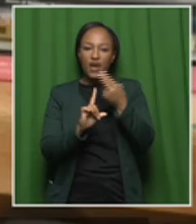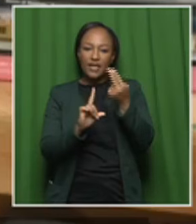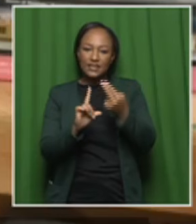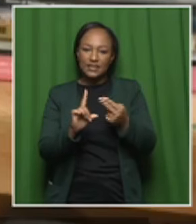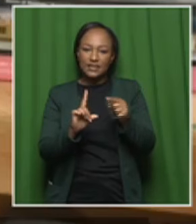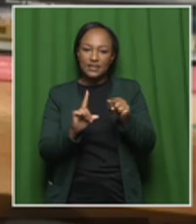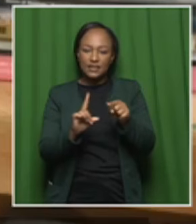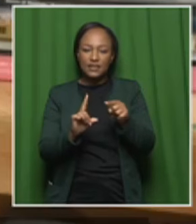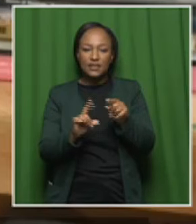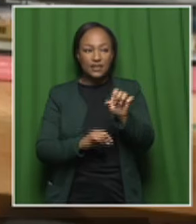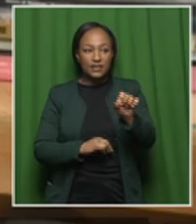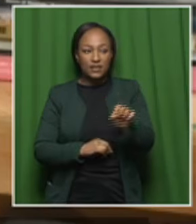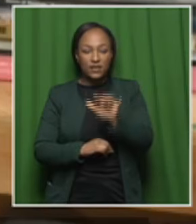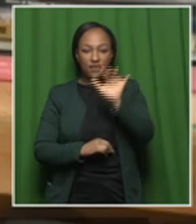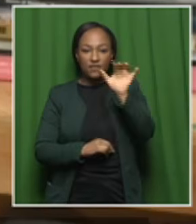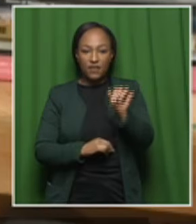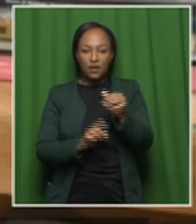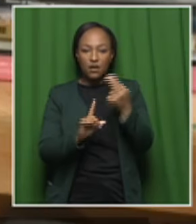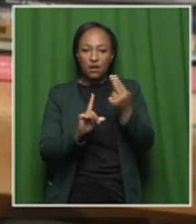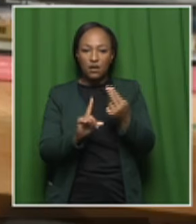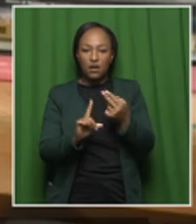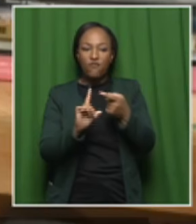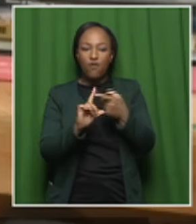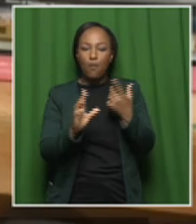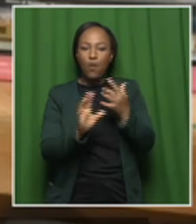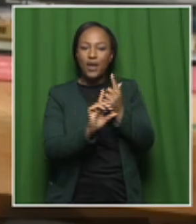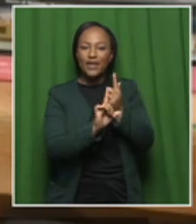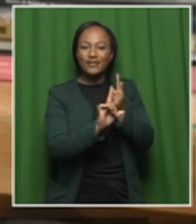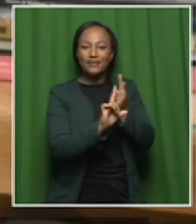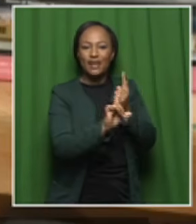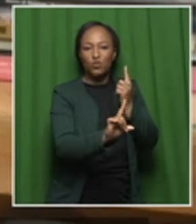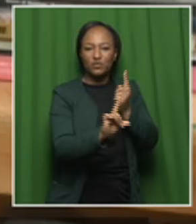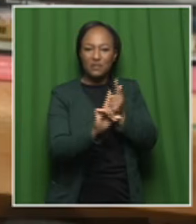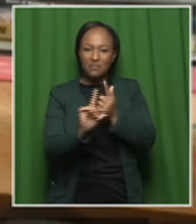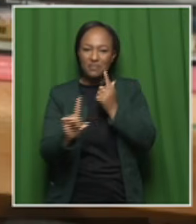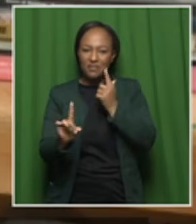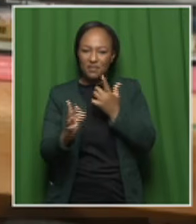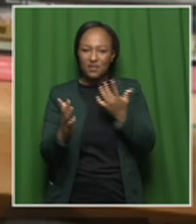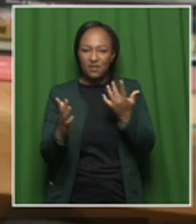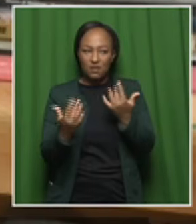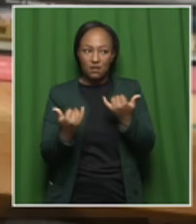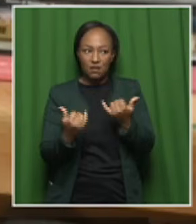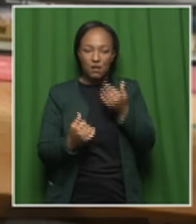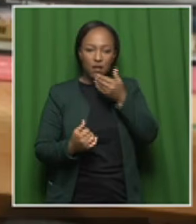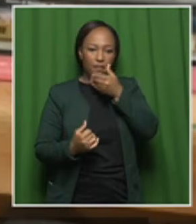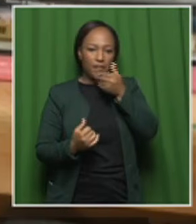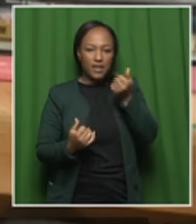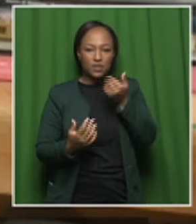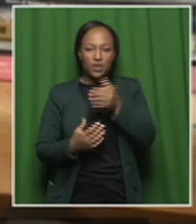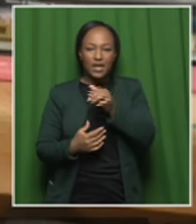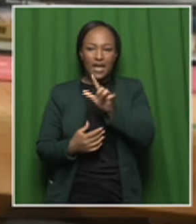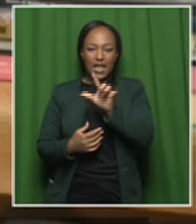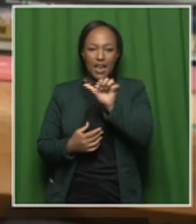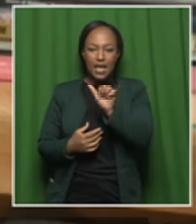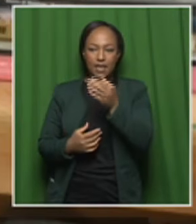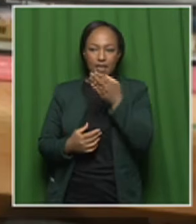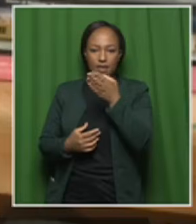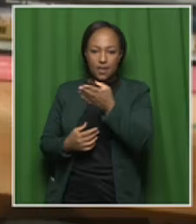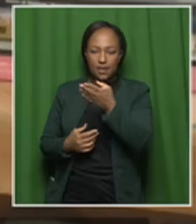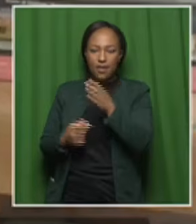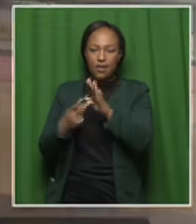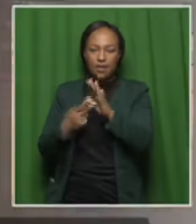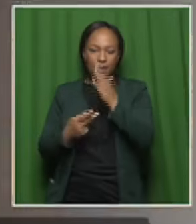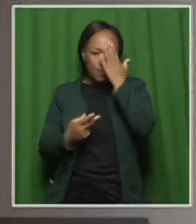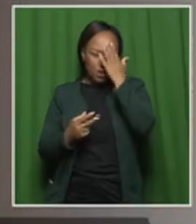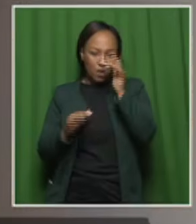a South African artist who comes from the township and is now based in Los Angeles, I know that there are young people